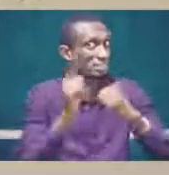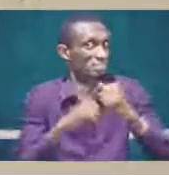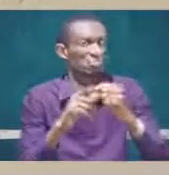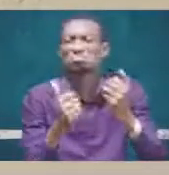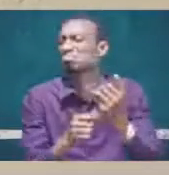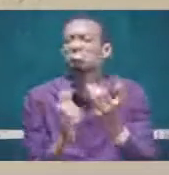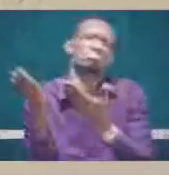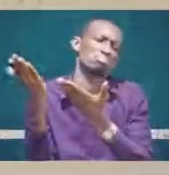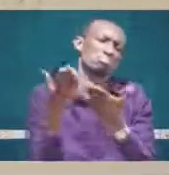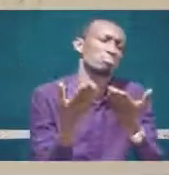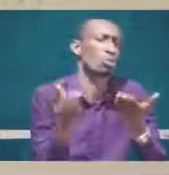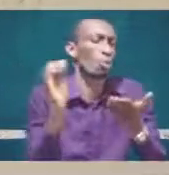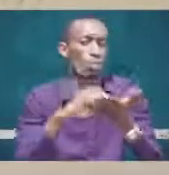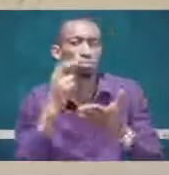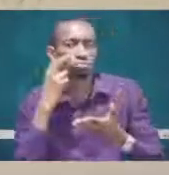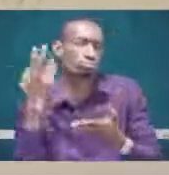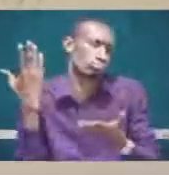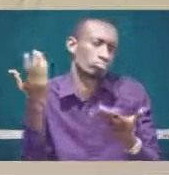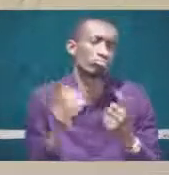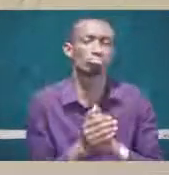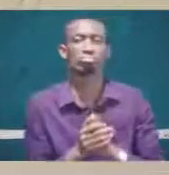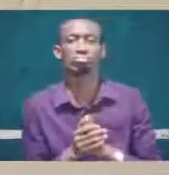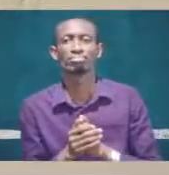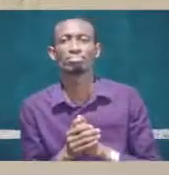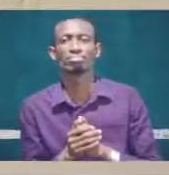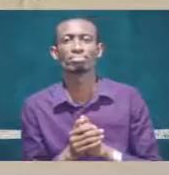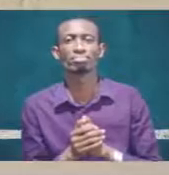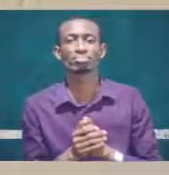in and be able to steal a part of the lesson.